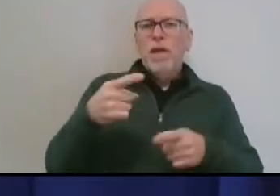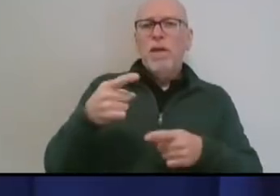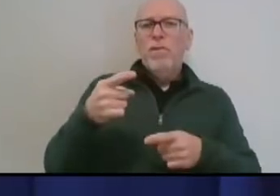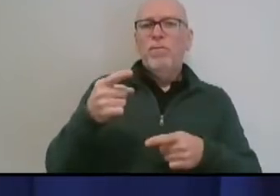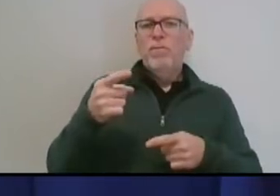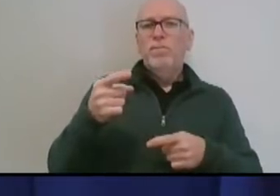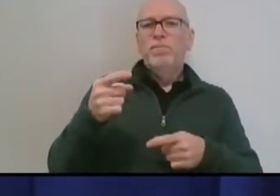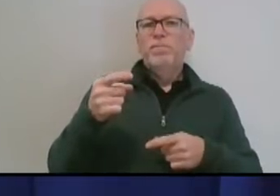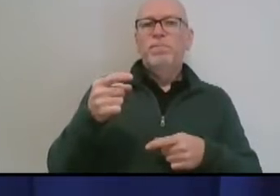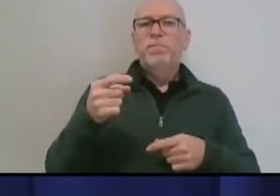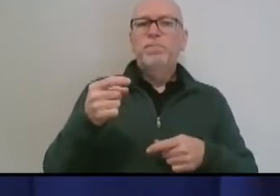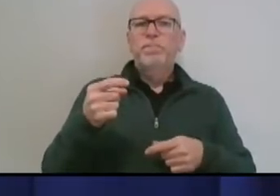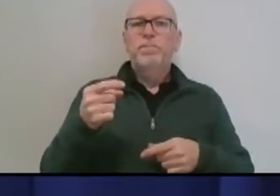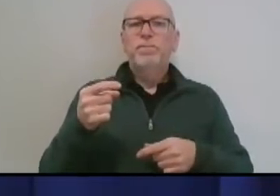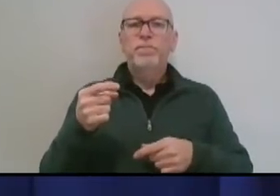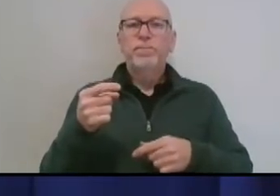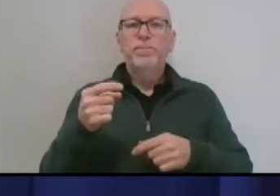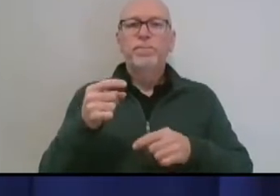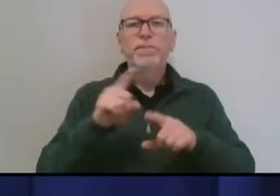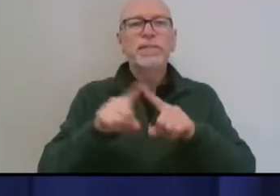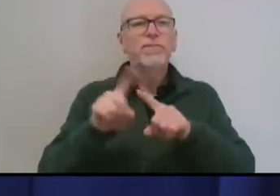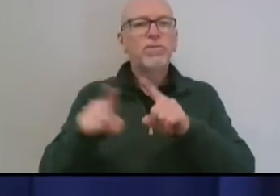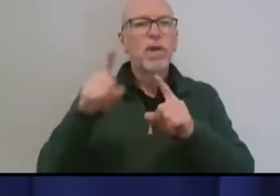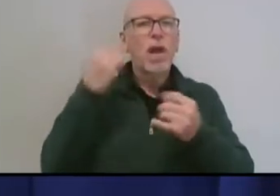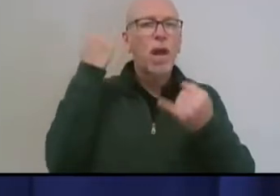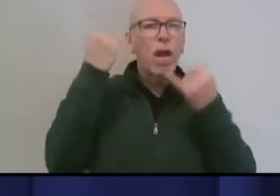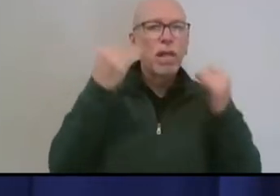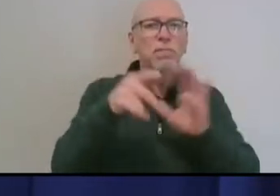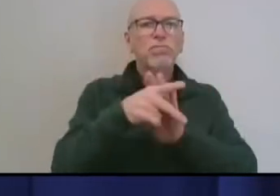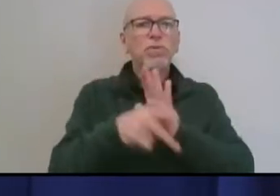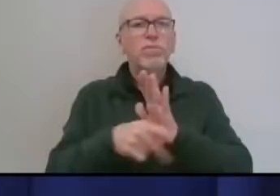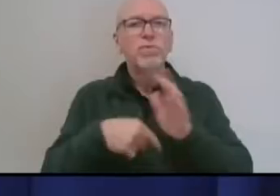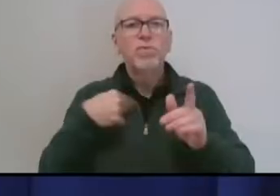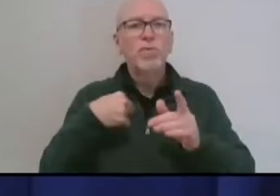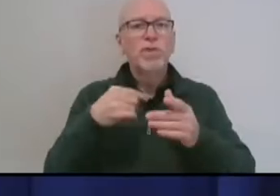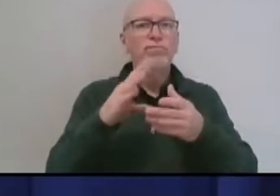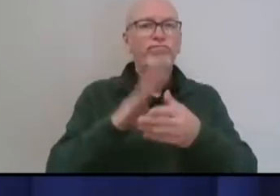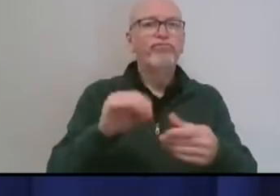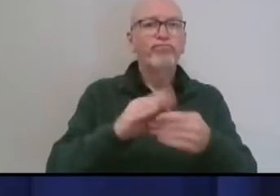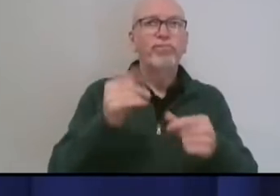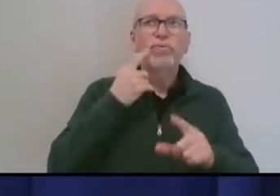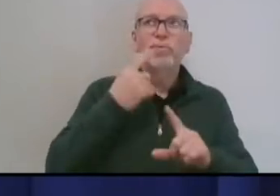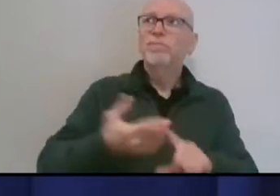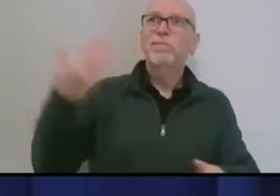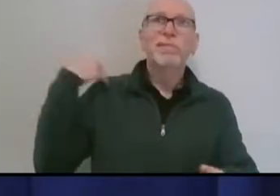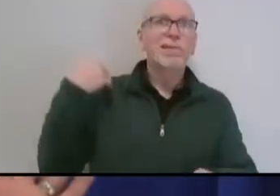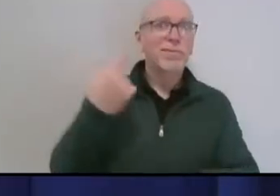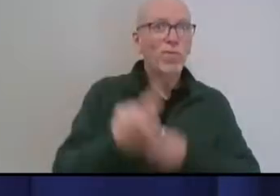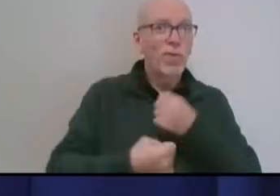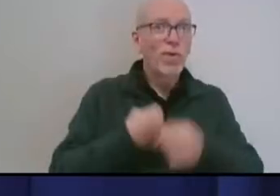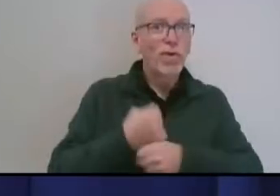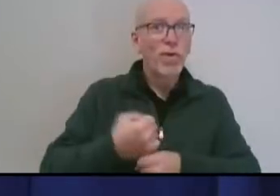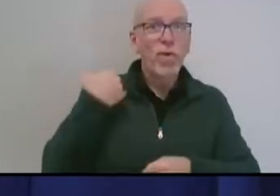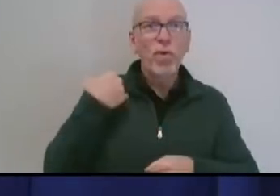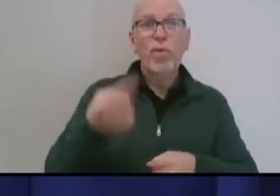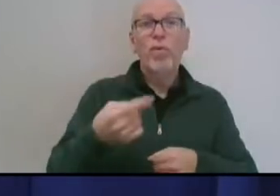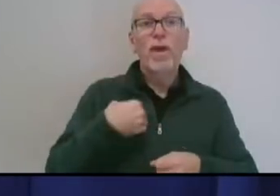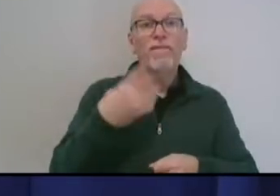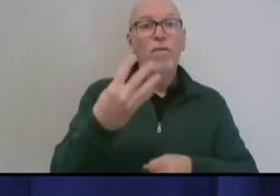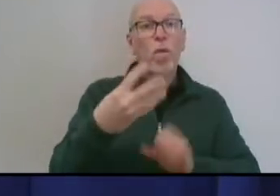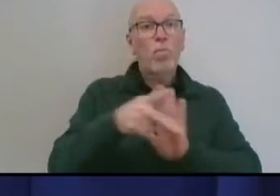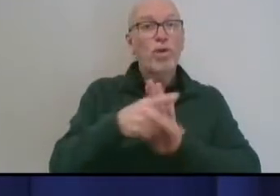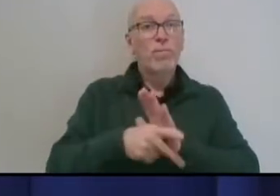those principles that we shared, going back, it would have been about a year ago when we put those 4 principles up,